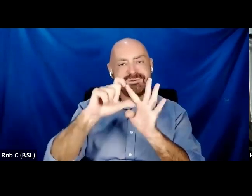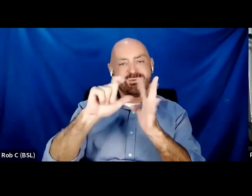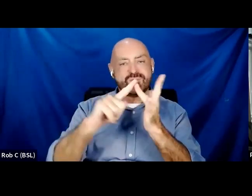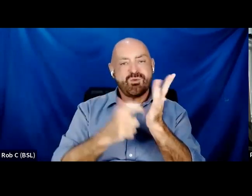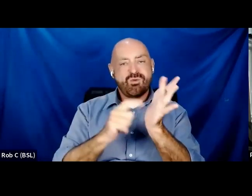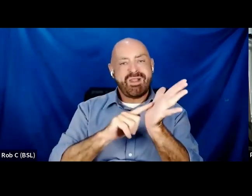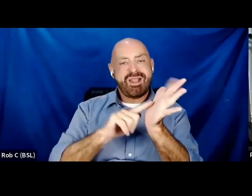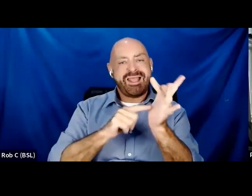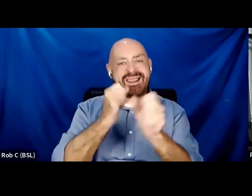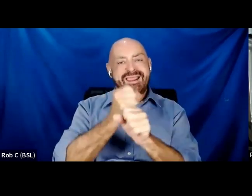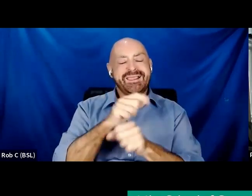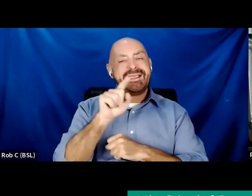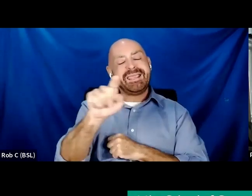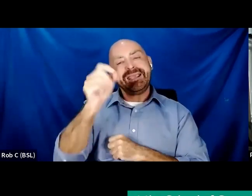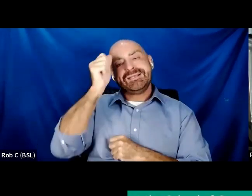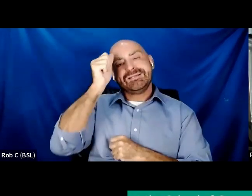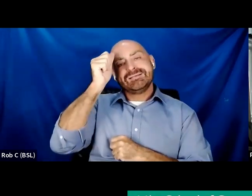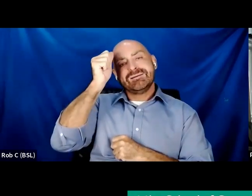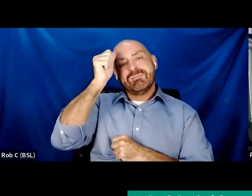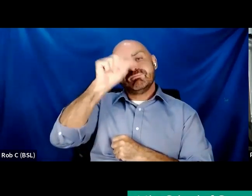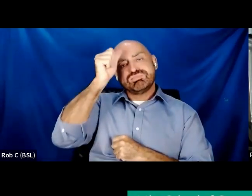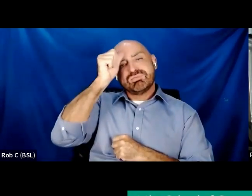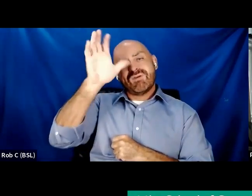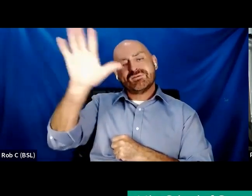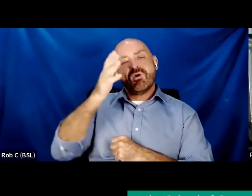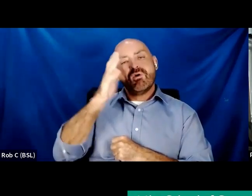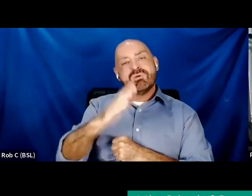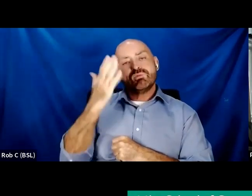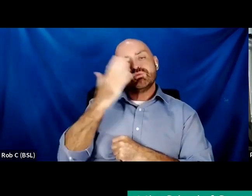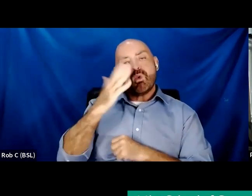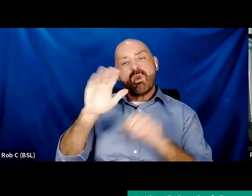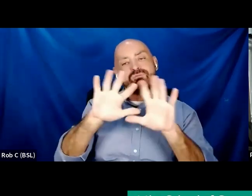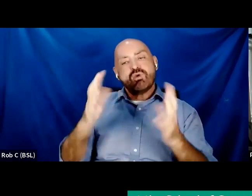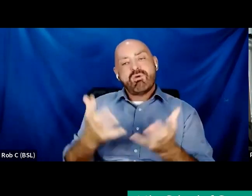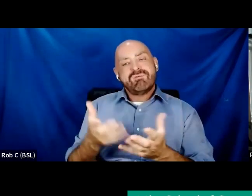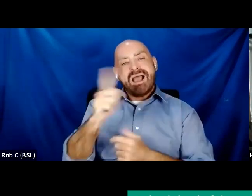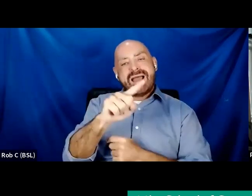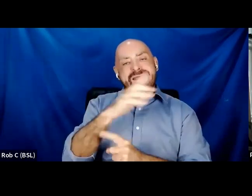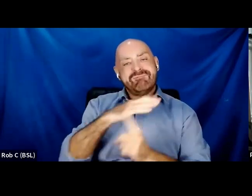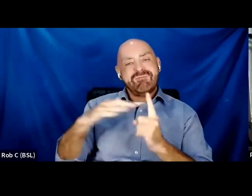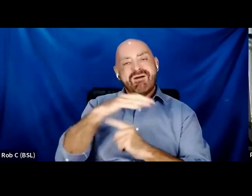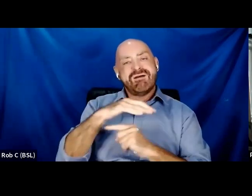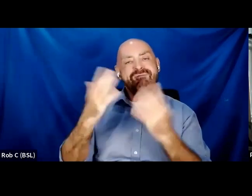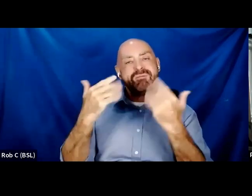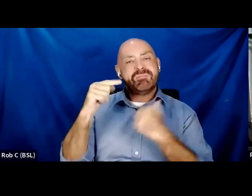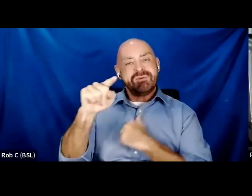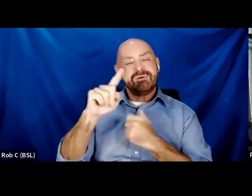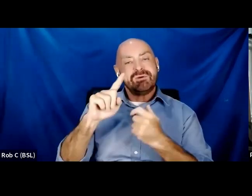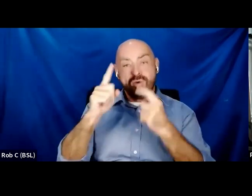He is professor at the School of Geography and the Environment at the University of Oxford.